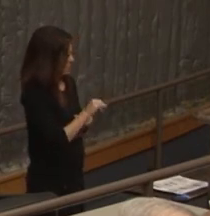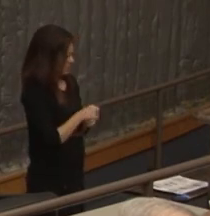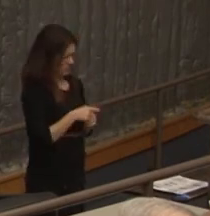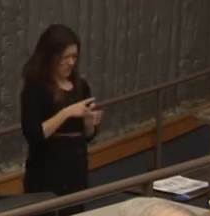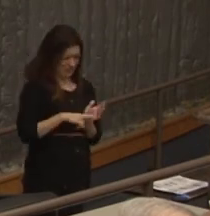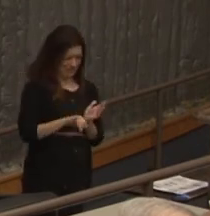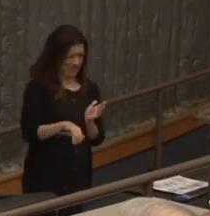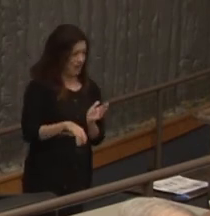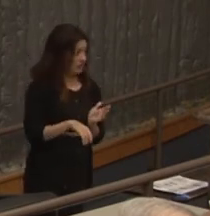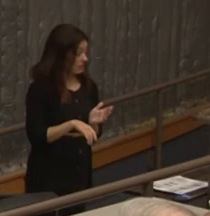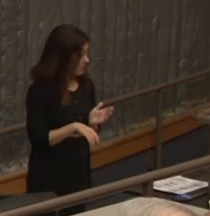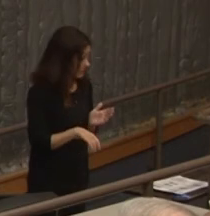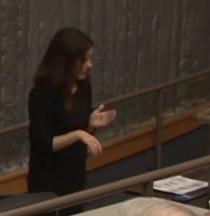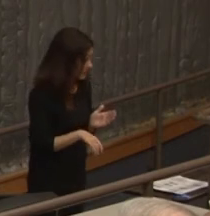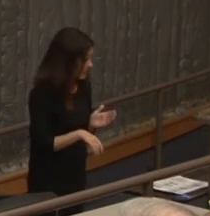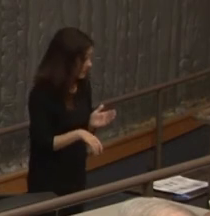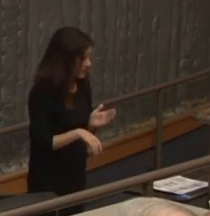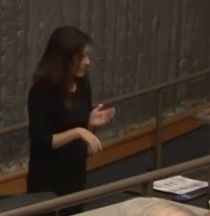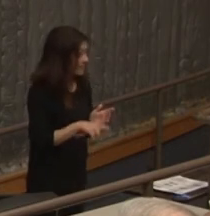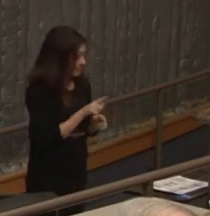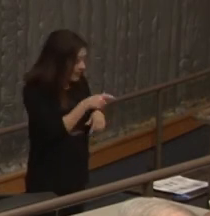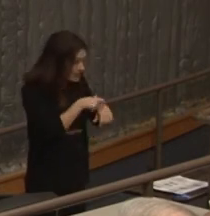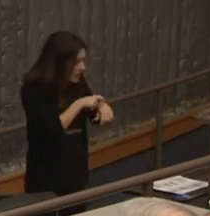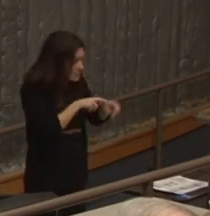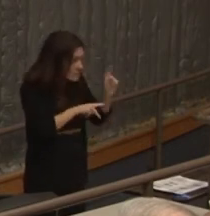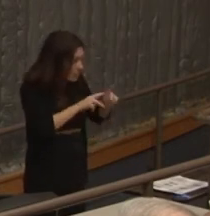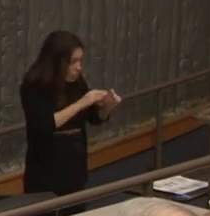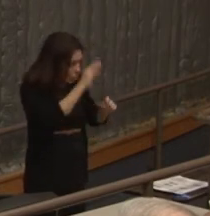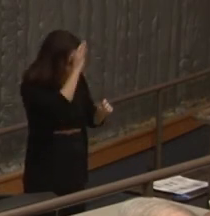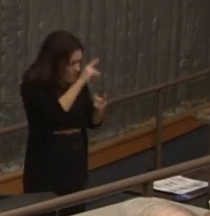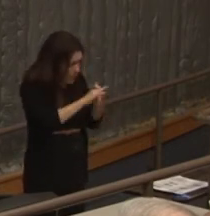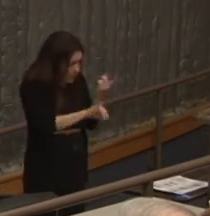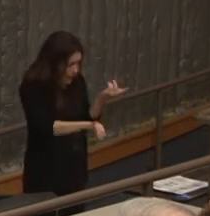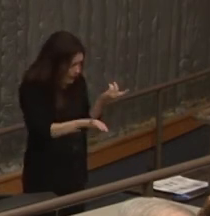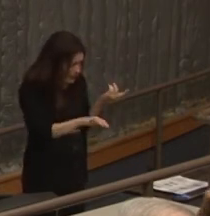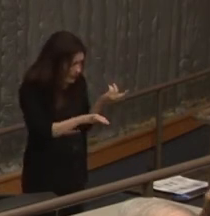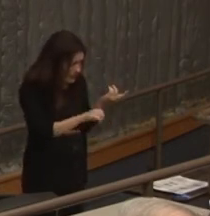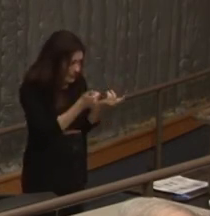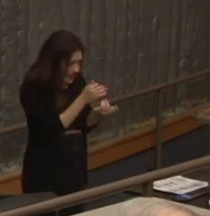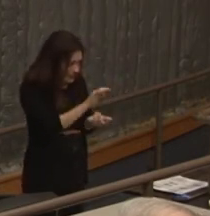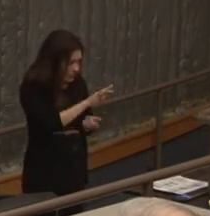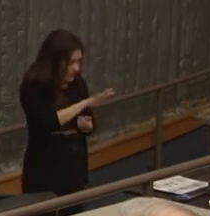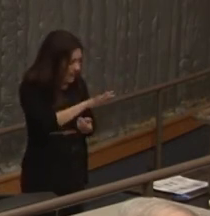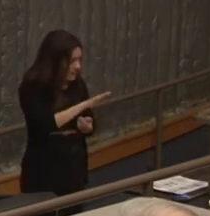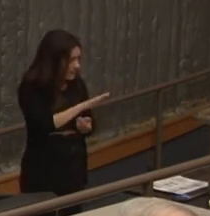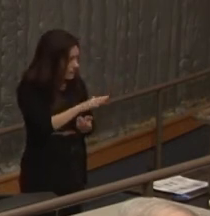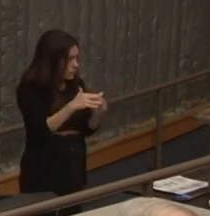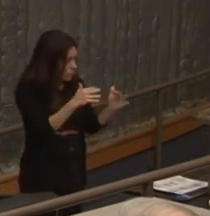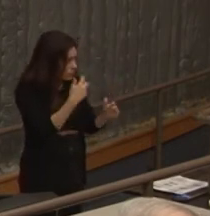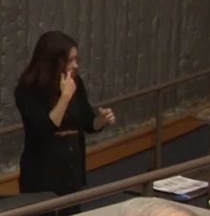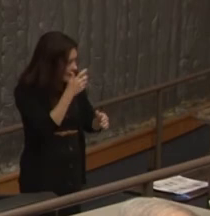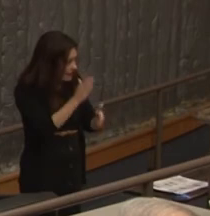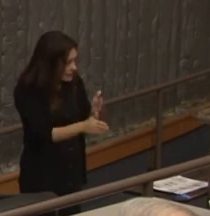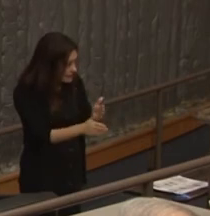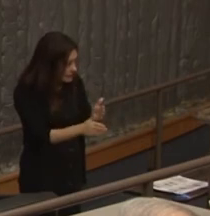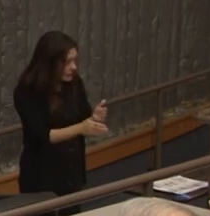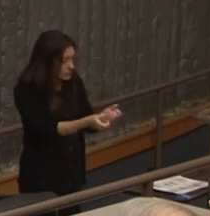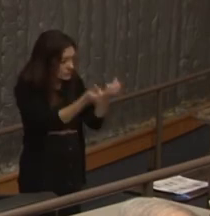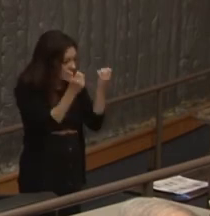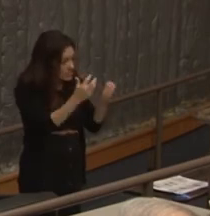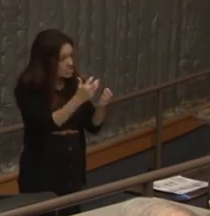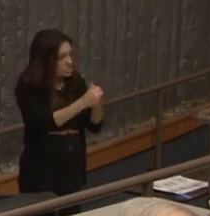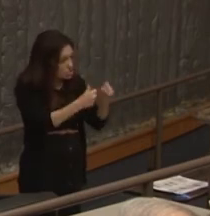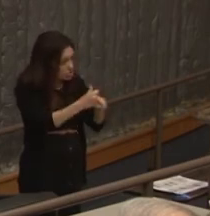1945. Auschwitz was in Poland. The Soviets liberated Auschwitz. They didn't let any Western reporters there. It took years for us to understand